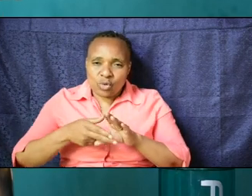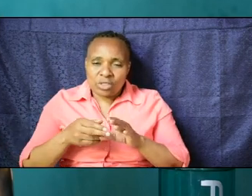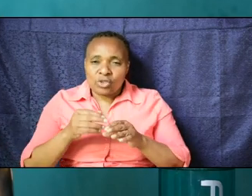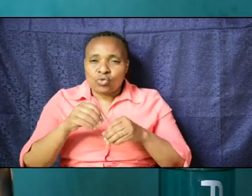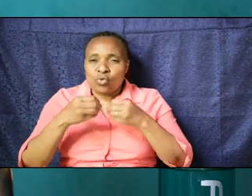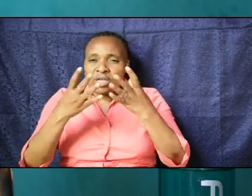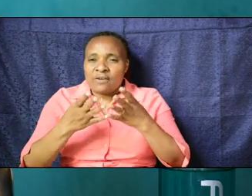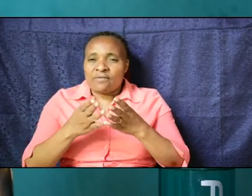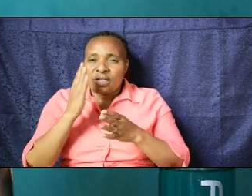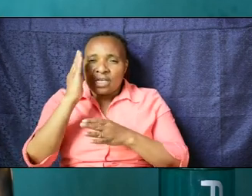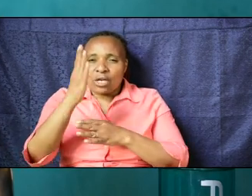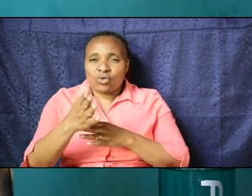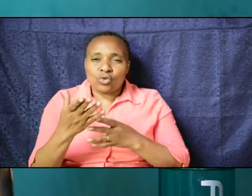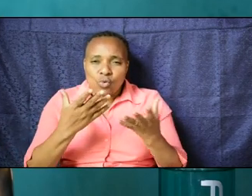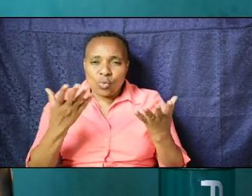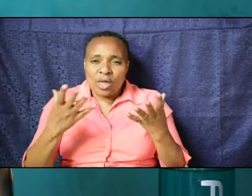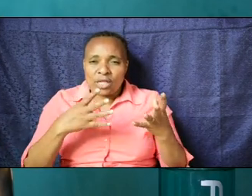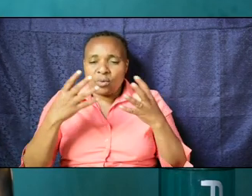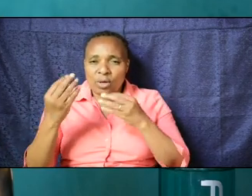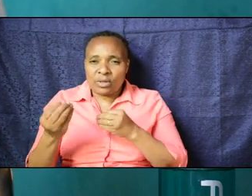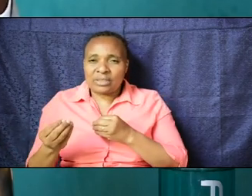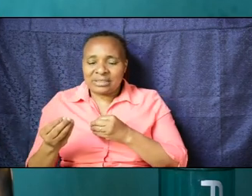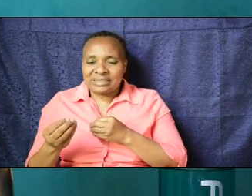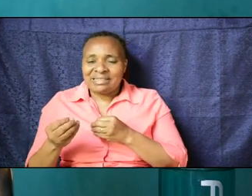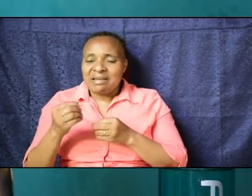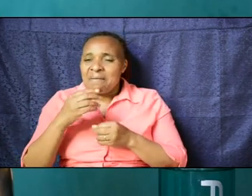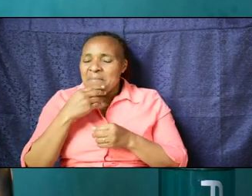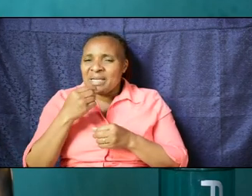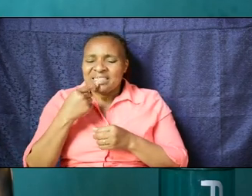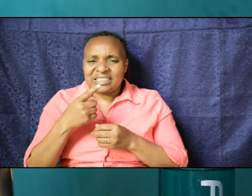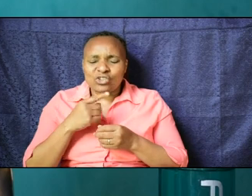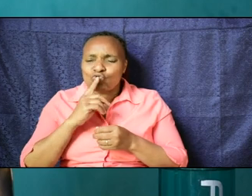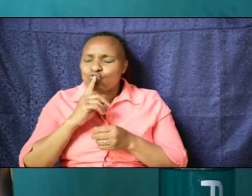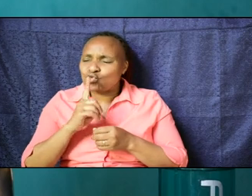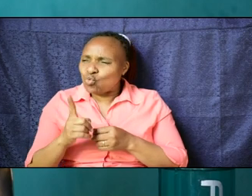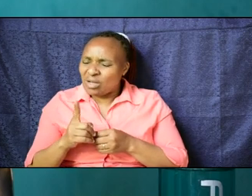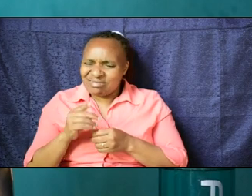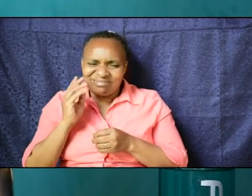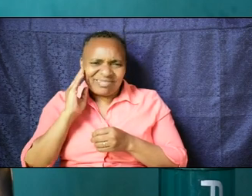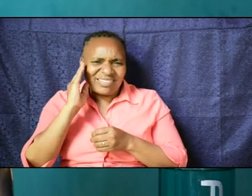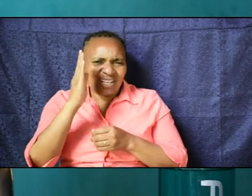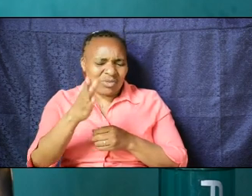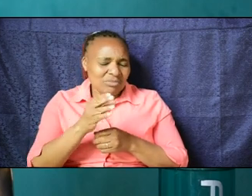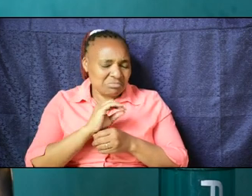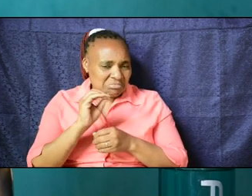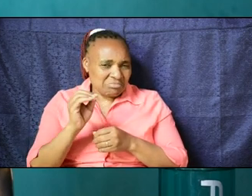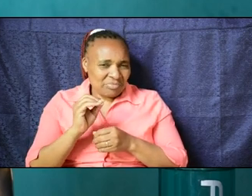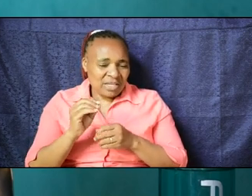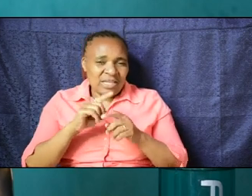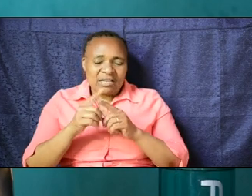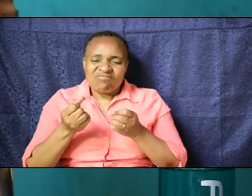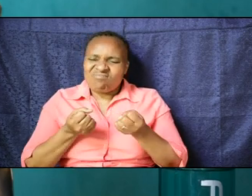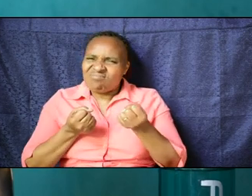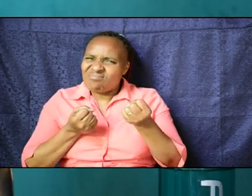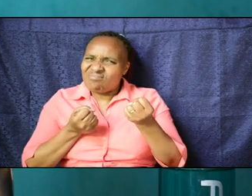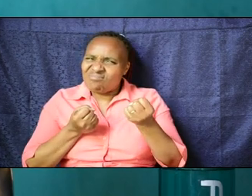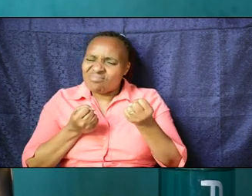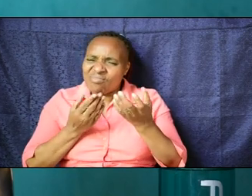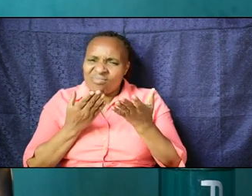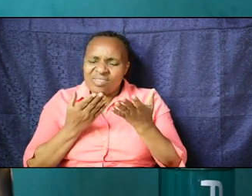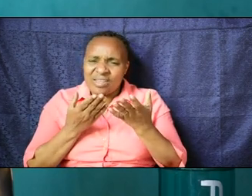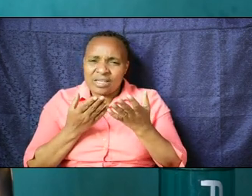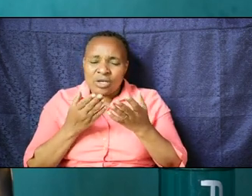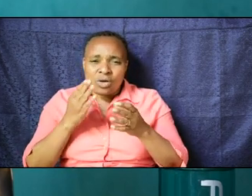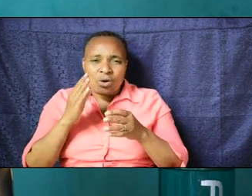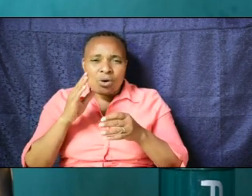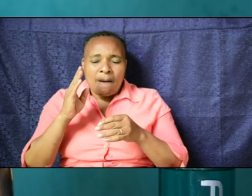the direction to where they were going to. And the guy just told them, but he wasn't so sure about the directions. So they went, drove a bit, very, very